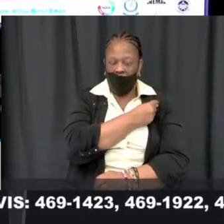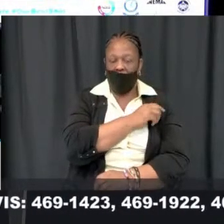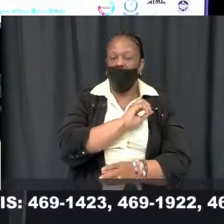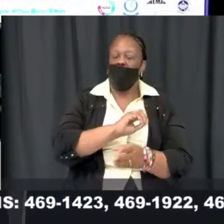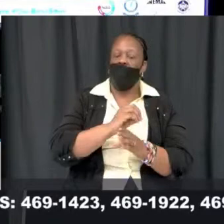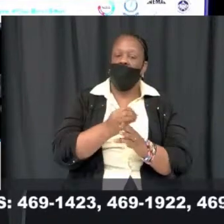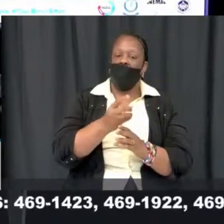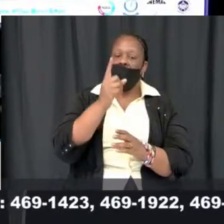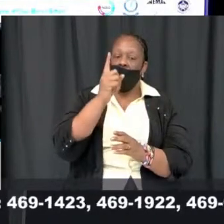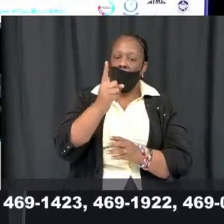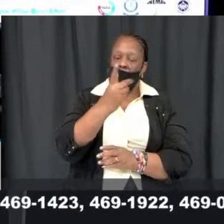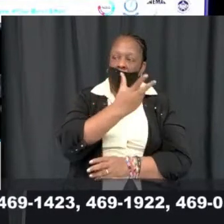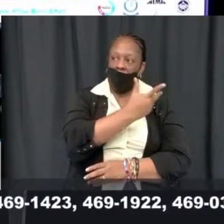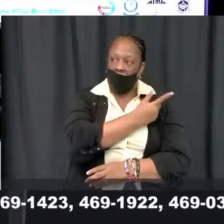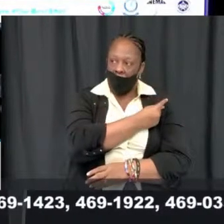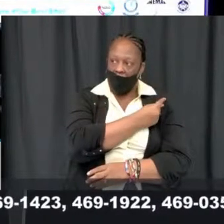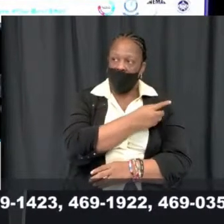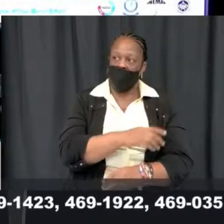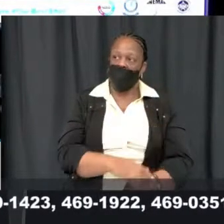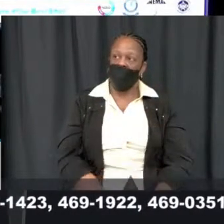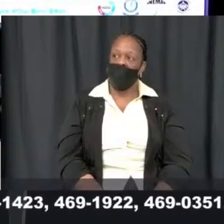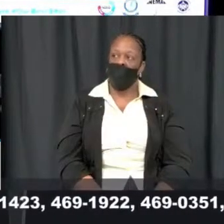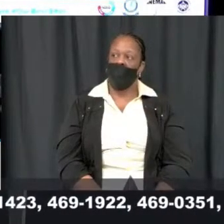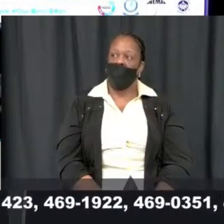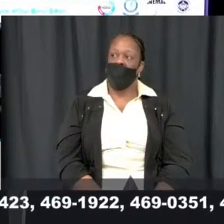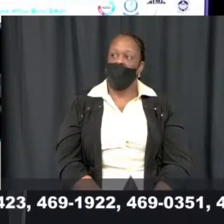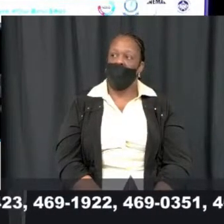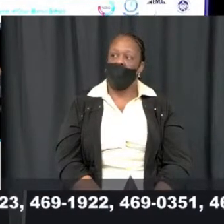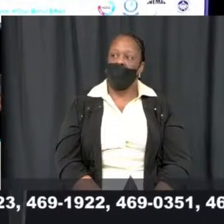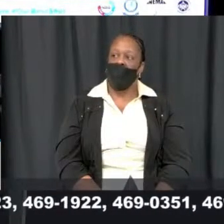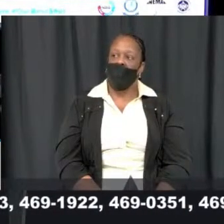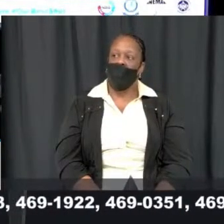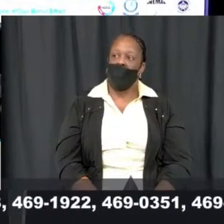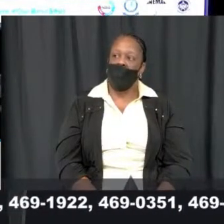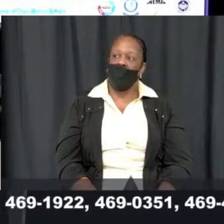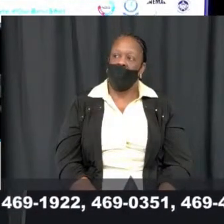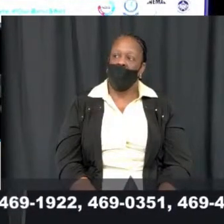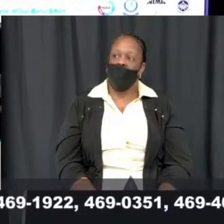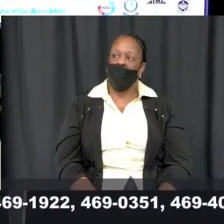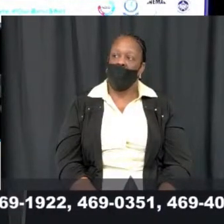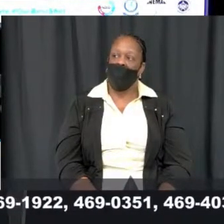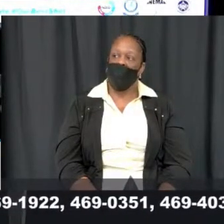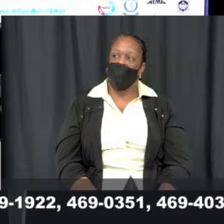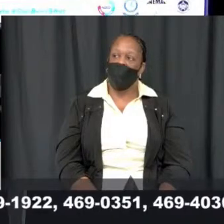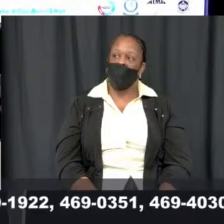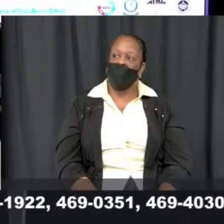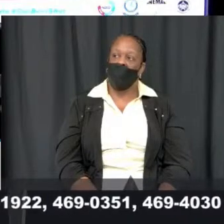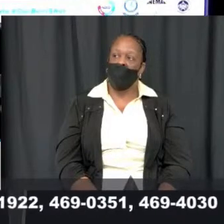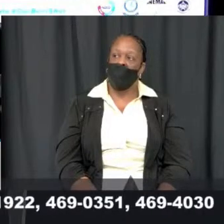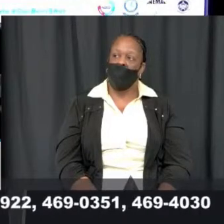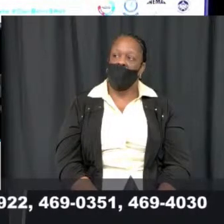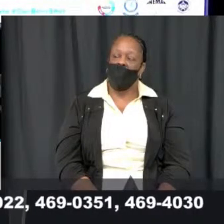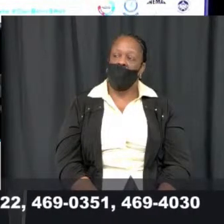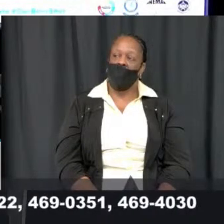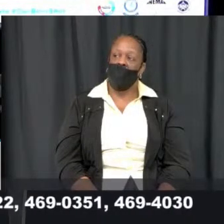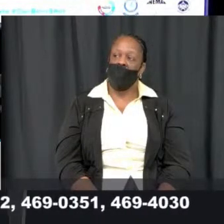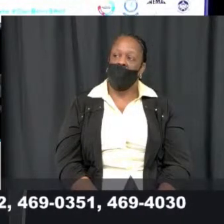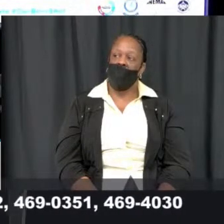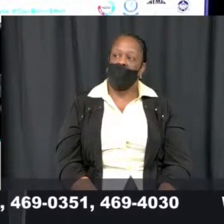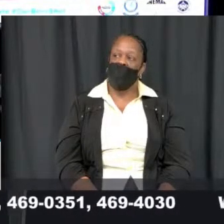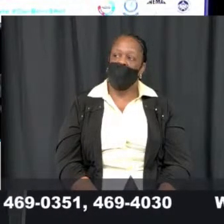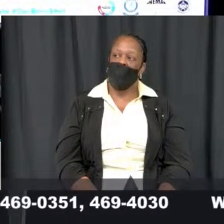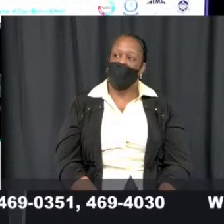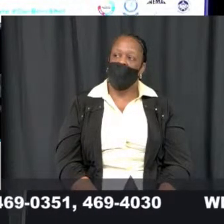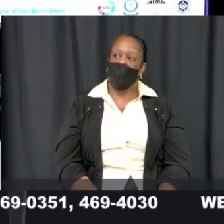shot, received 2 shots, but not 2 weeks out, we will tell you that